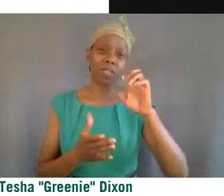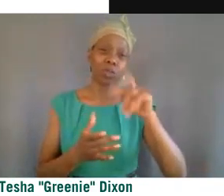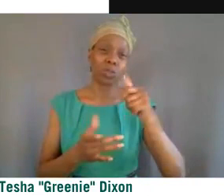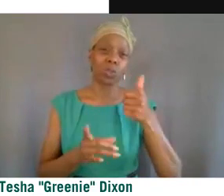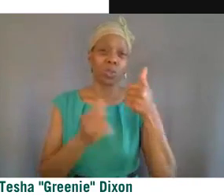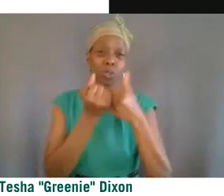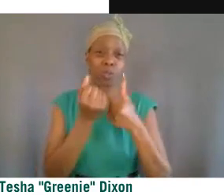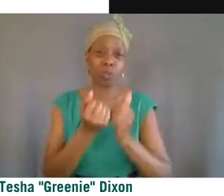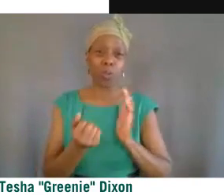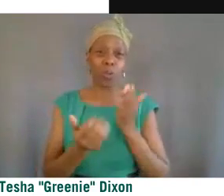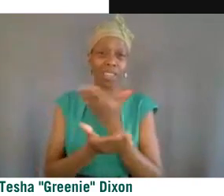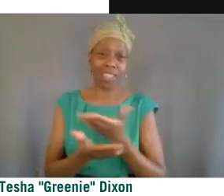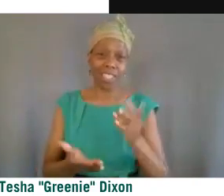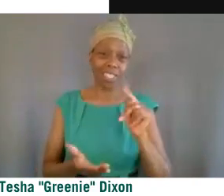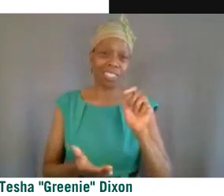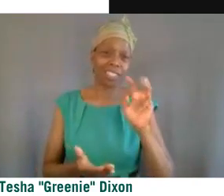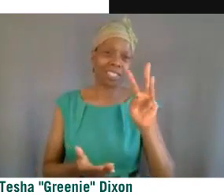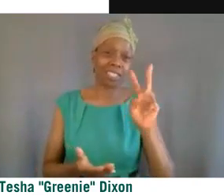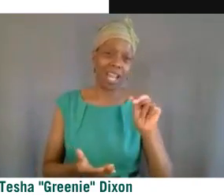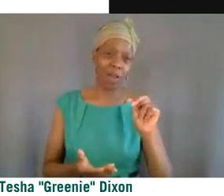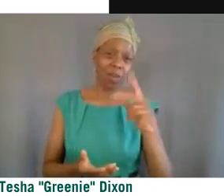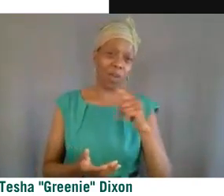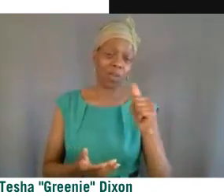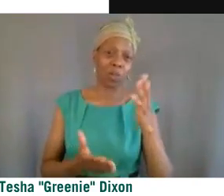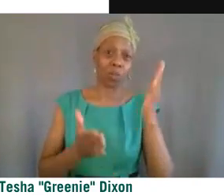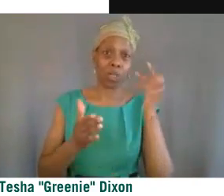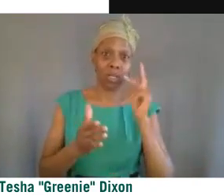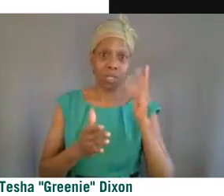bringing you more of these coming through into the summer.